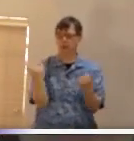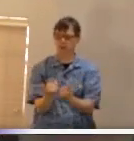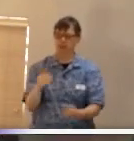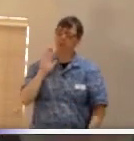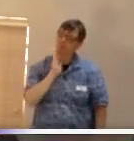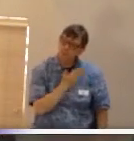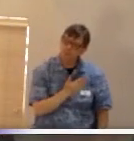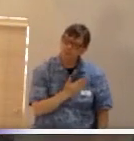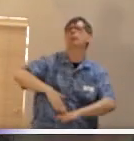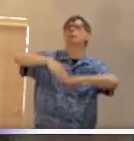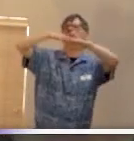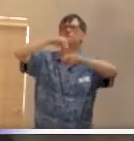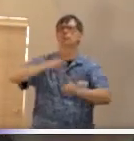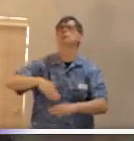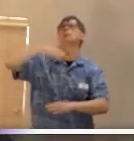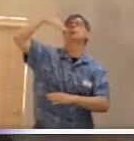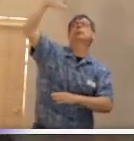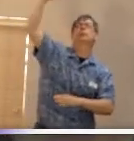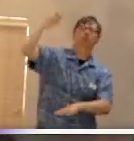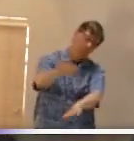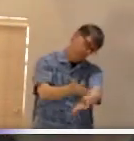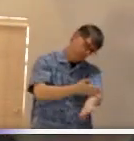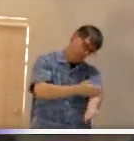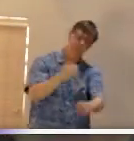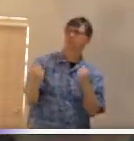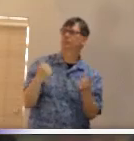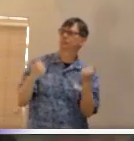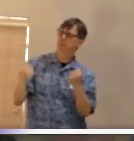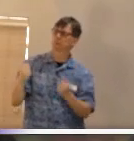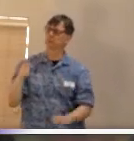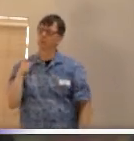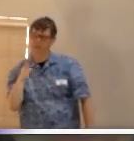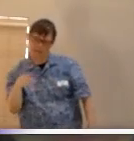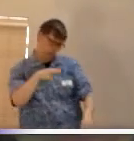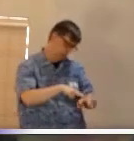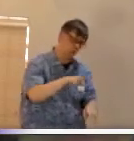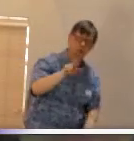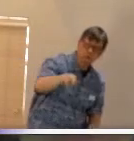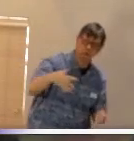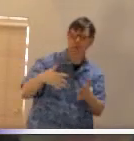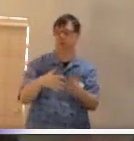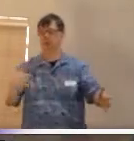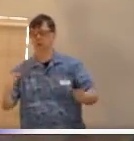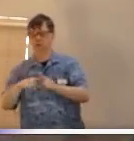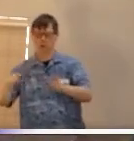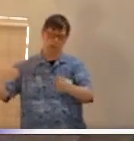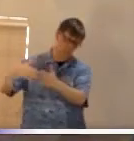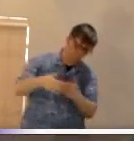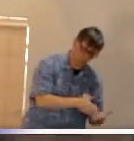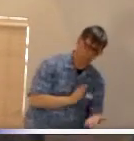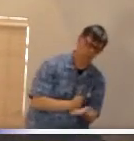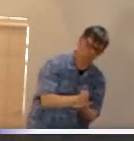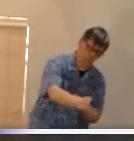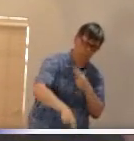be elevated to higher patterns of energy, and then you start to move through the world with a